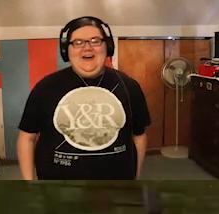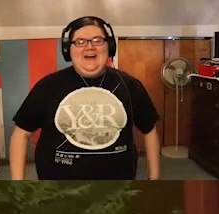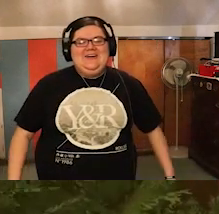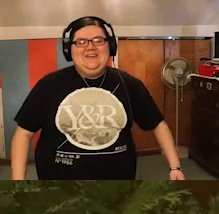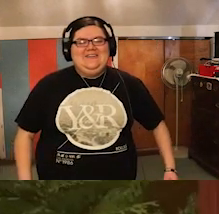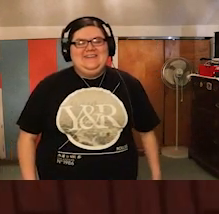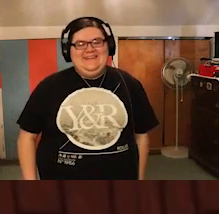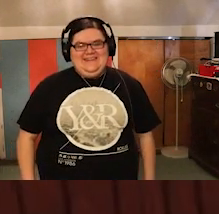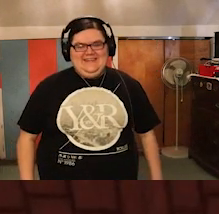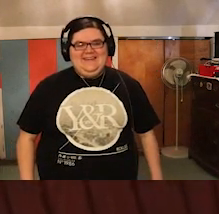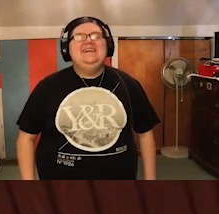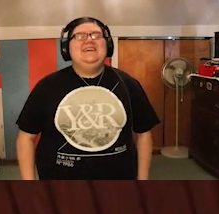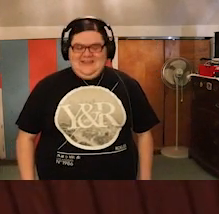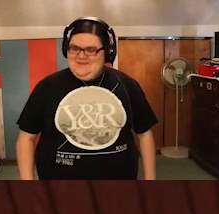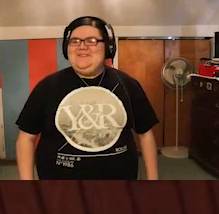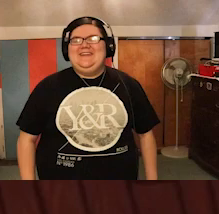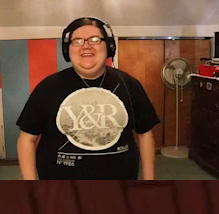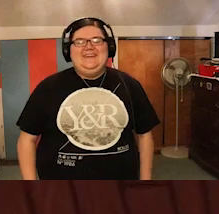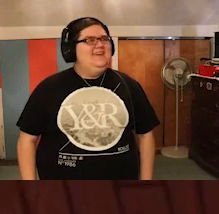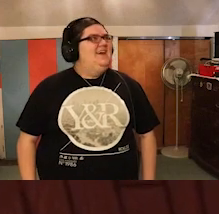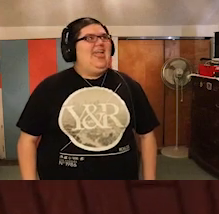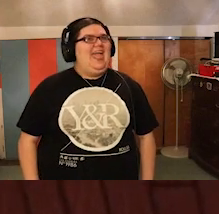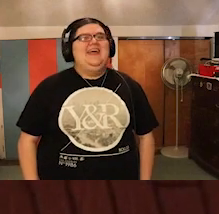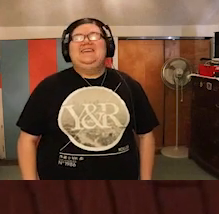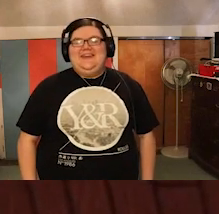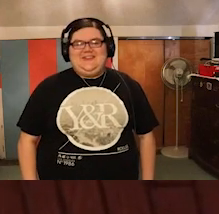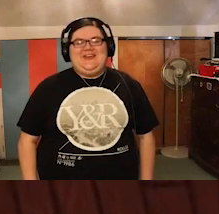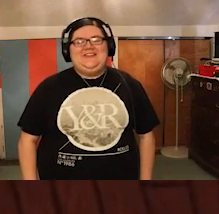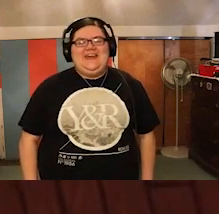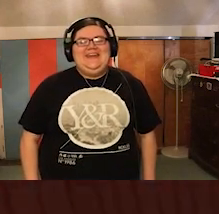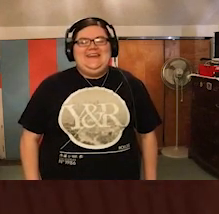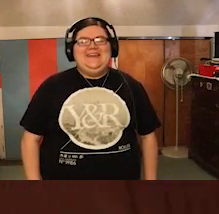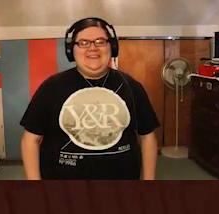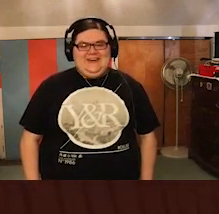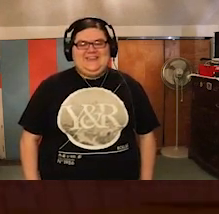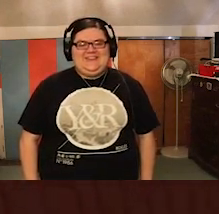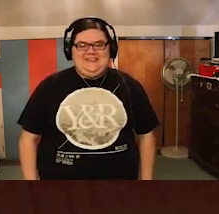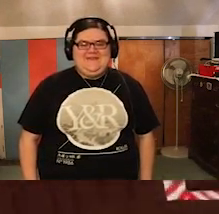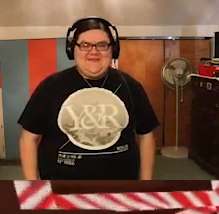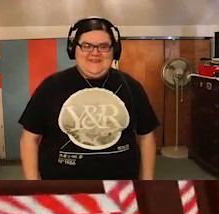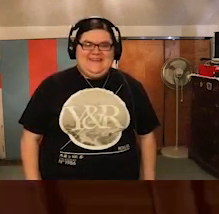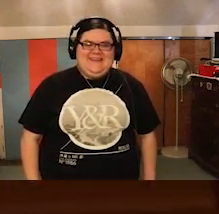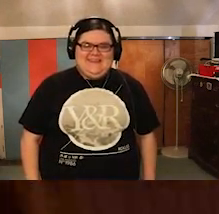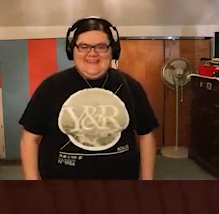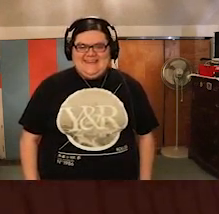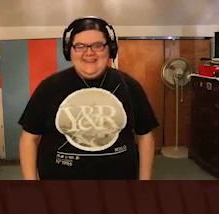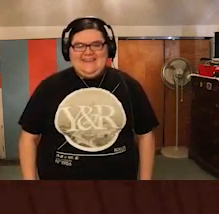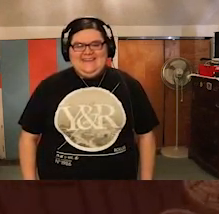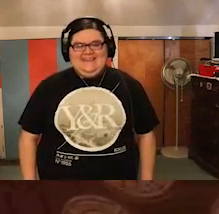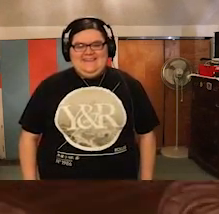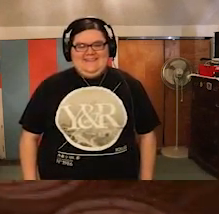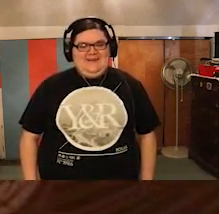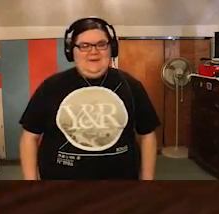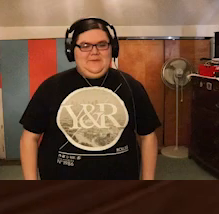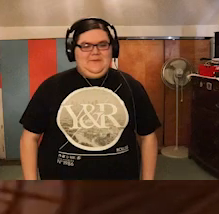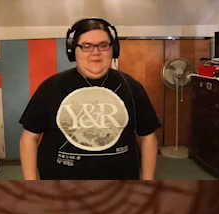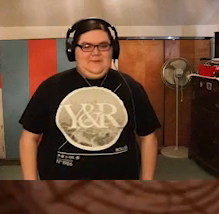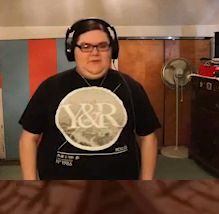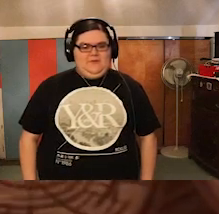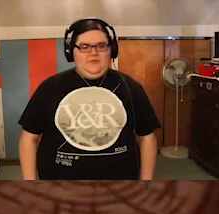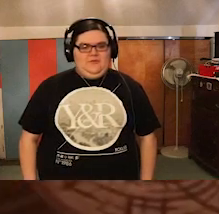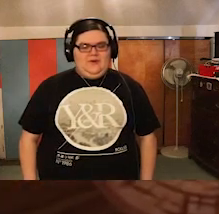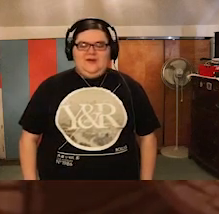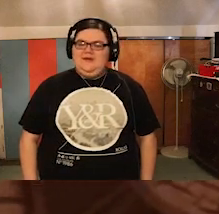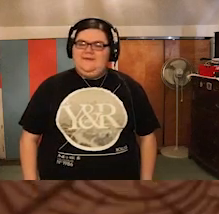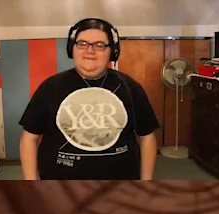here you go. Josh is number one. Oh, yup. Yes, JJ. Josh is number one. We've got to go all the way to the